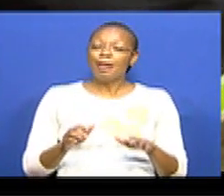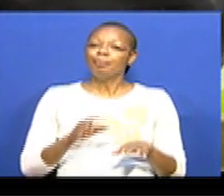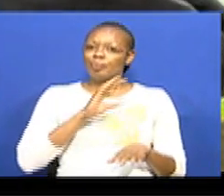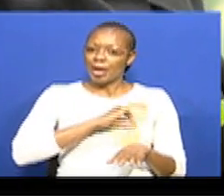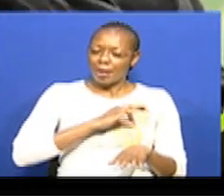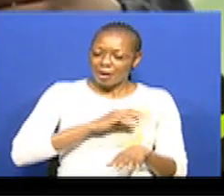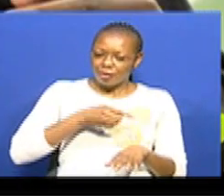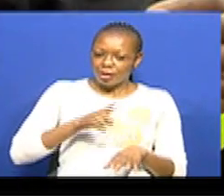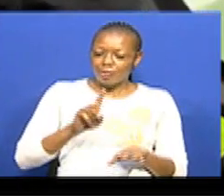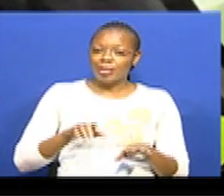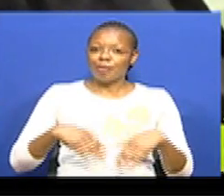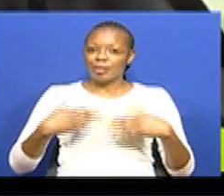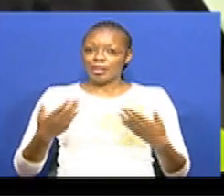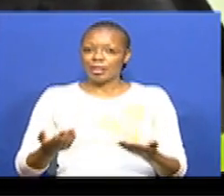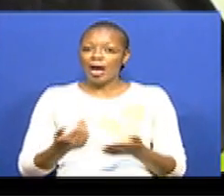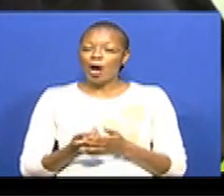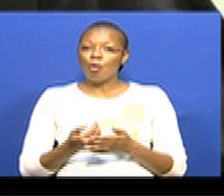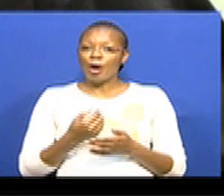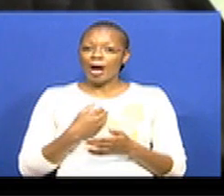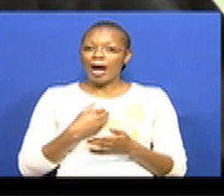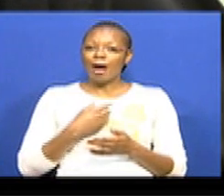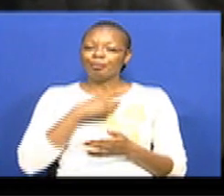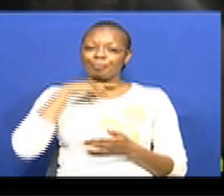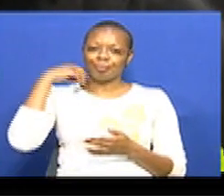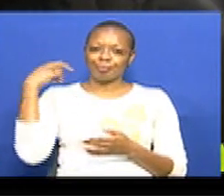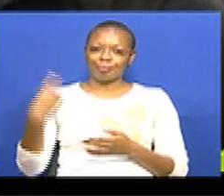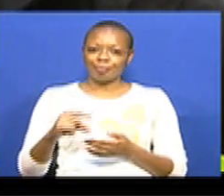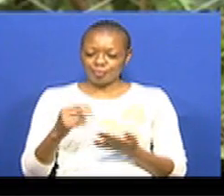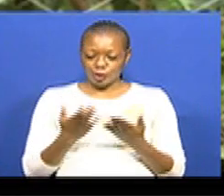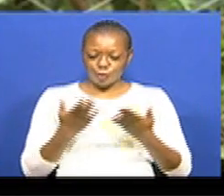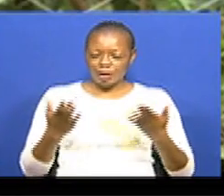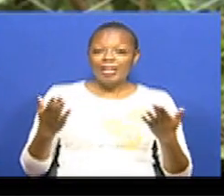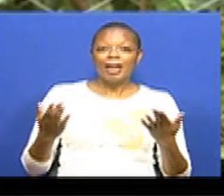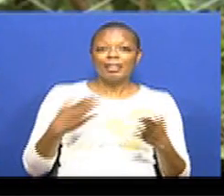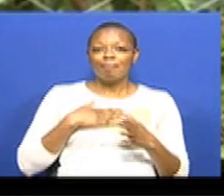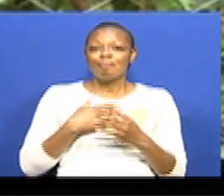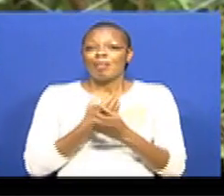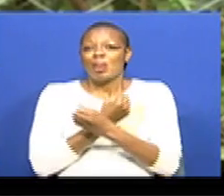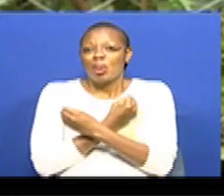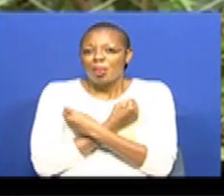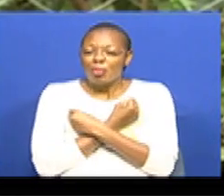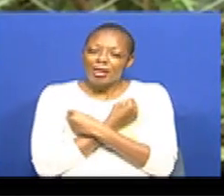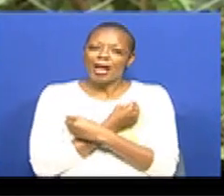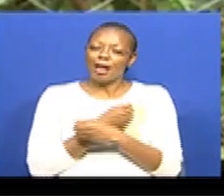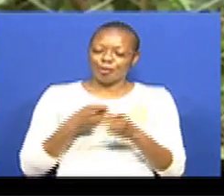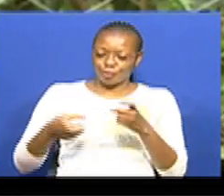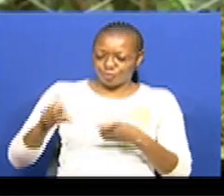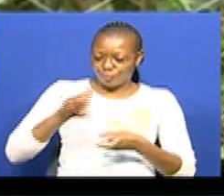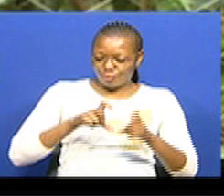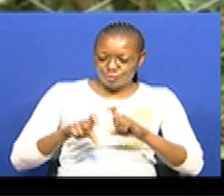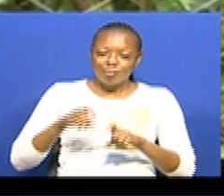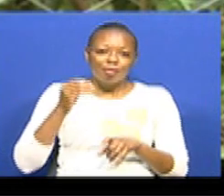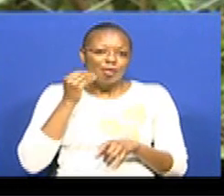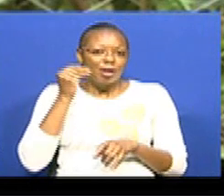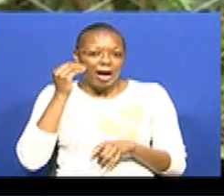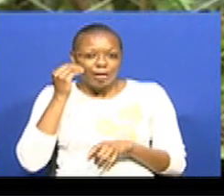nyumbani wakiangalia televisheni. The fun activities that I love mostly are those experiments that I